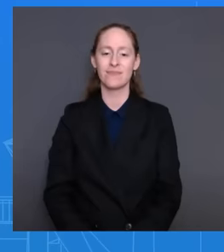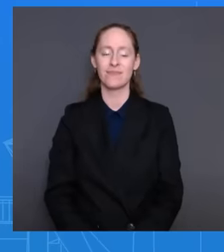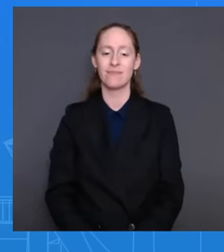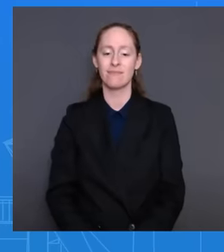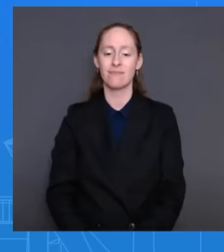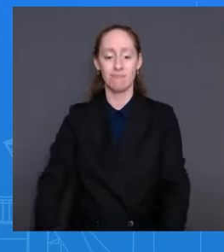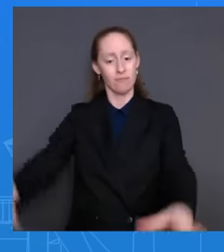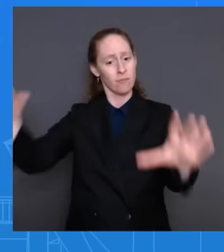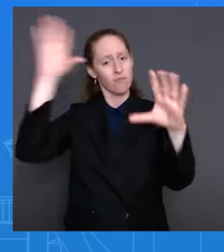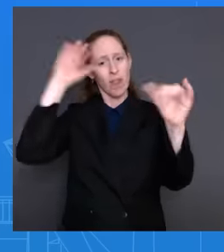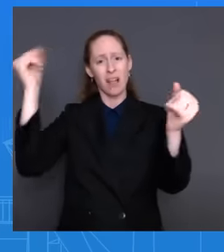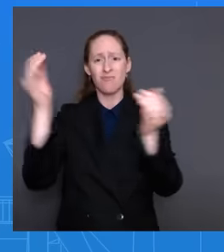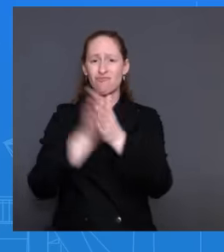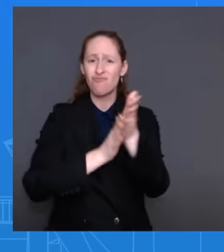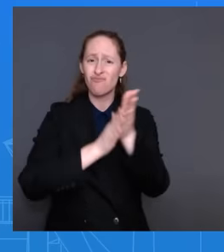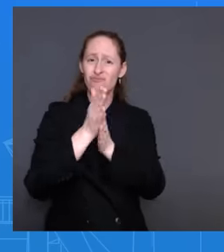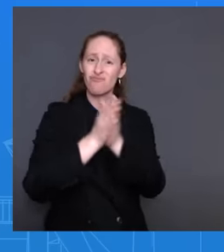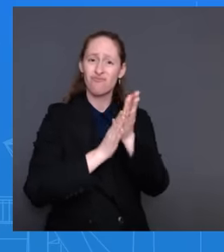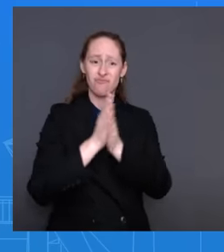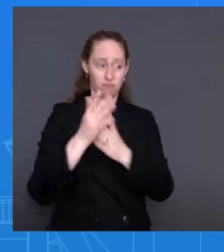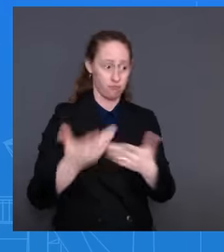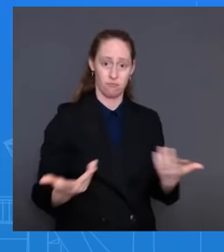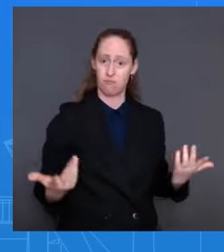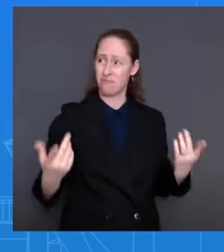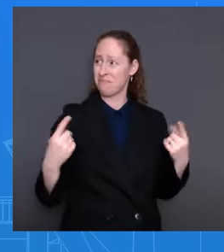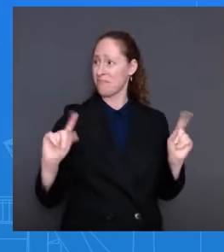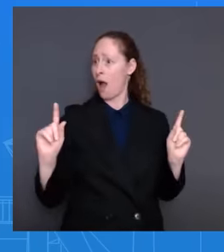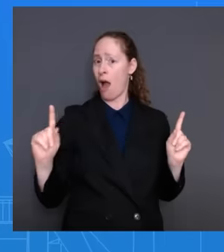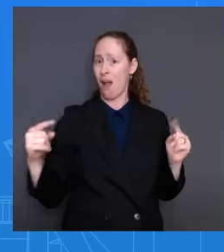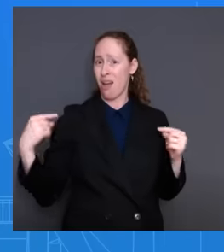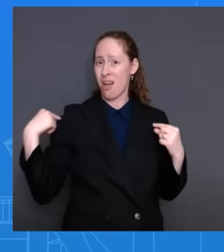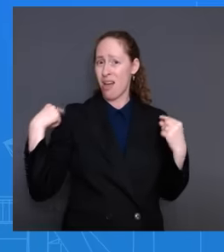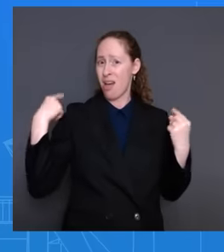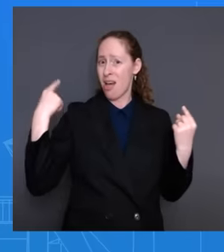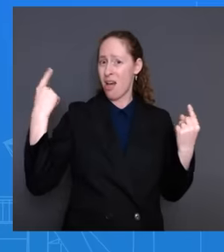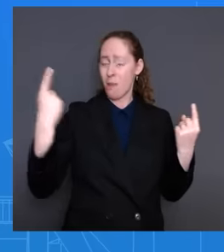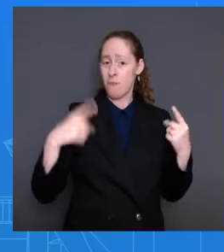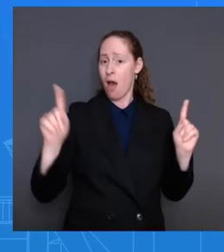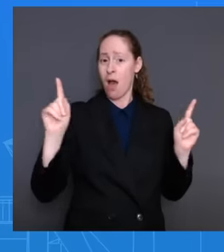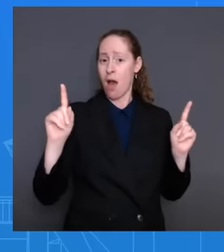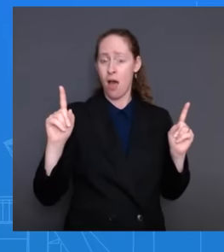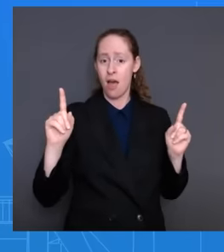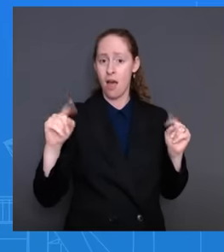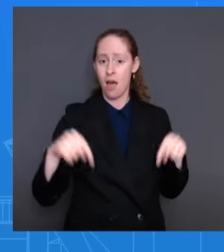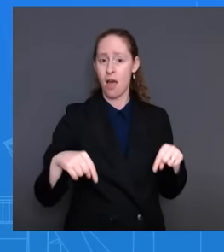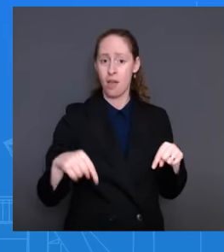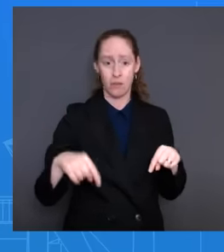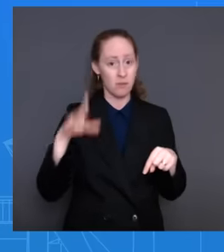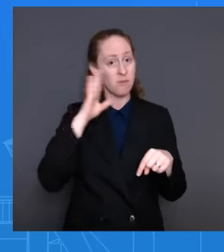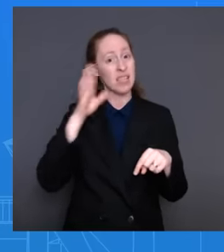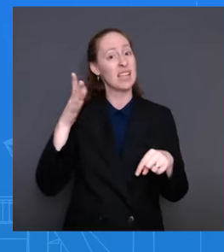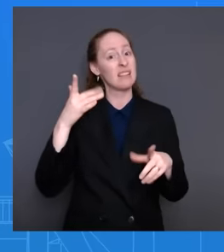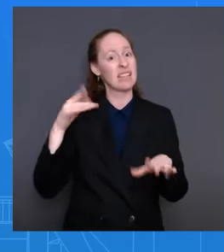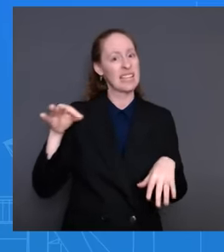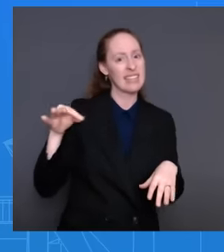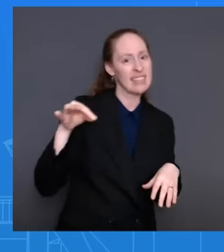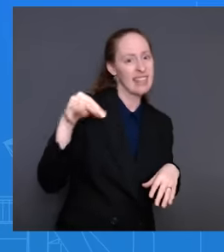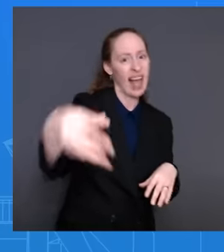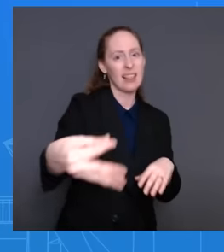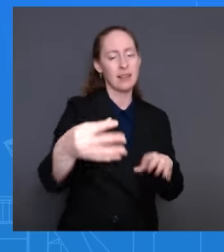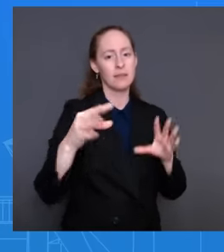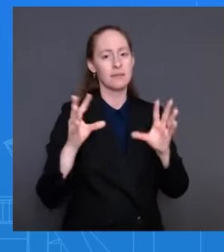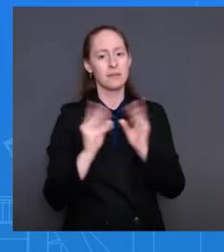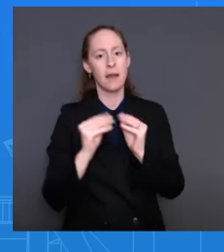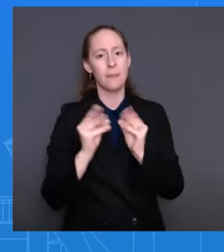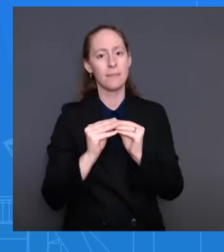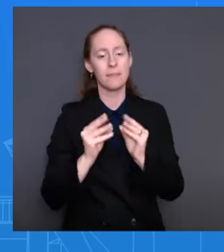long time. It's the 9th summit of the Americas in June, just a few days away, and values the opportunity for a